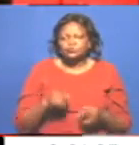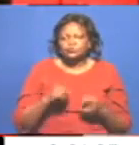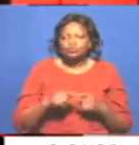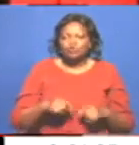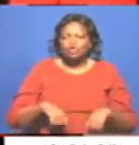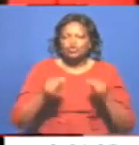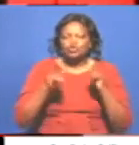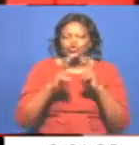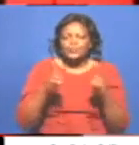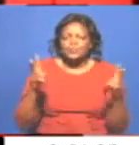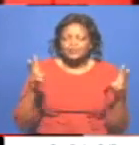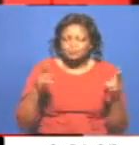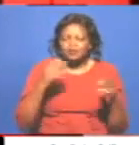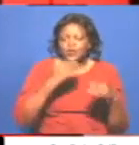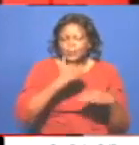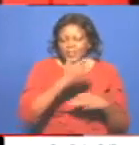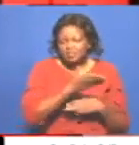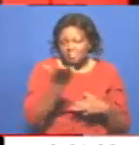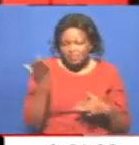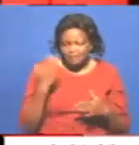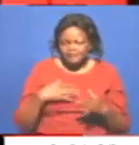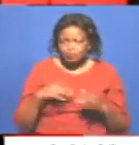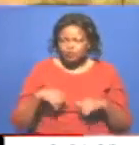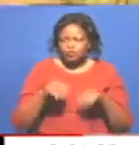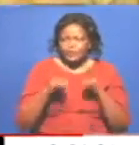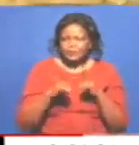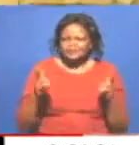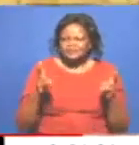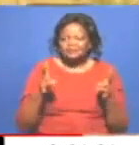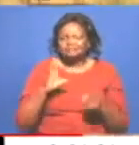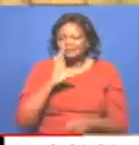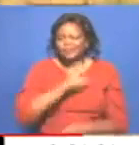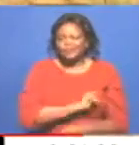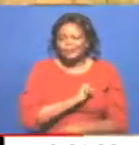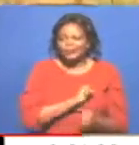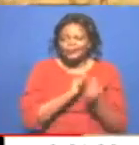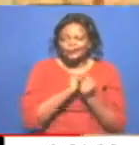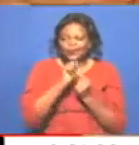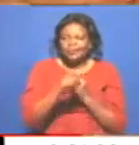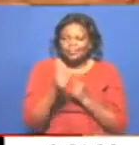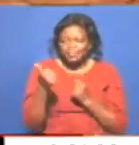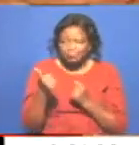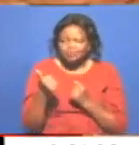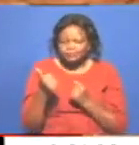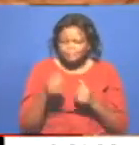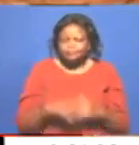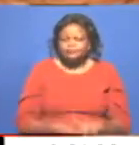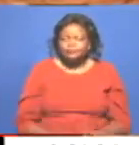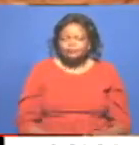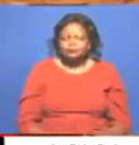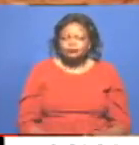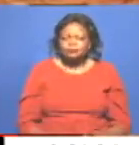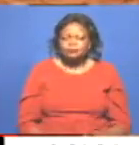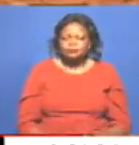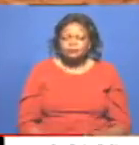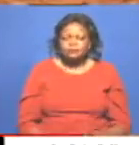peace and tolerate one another. For Prime Edition, I'm Ben Troy Njua.